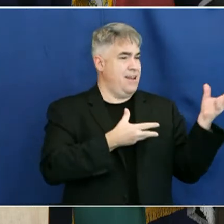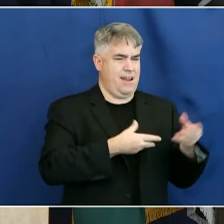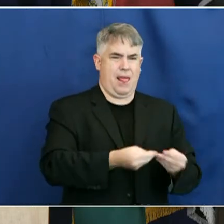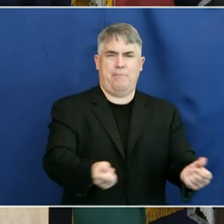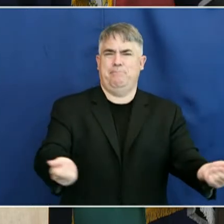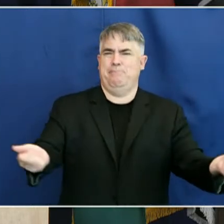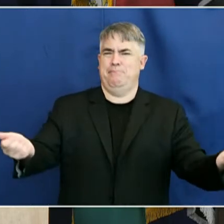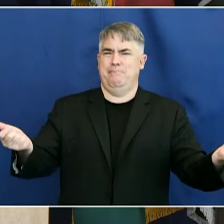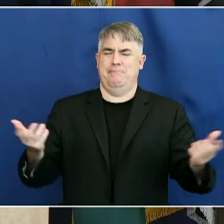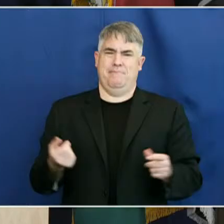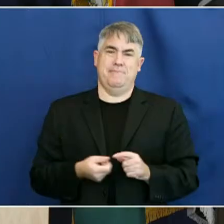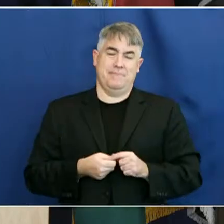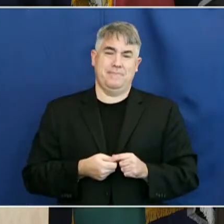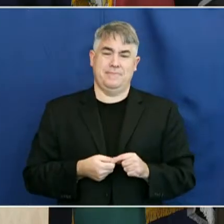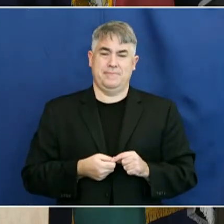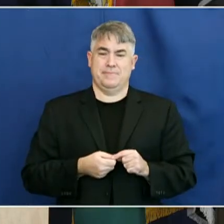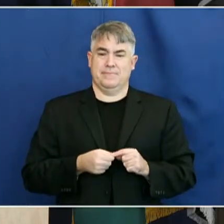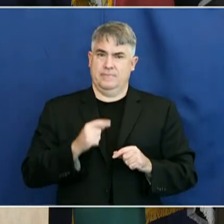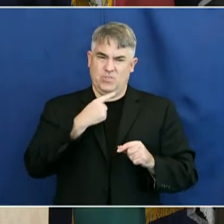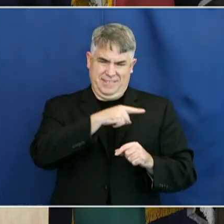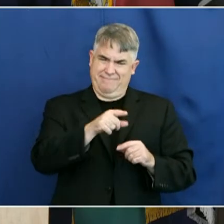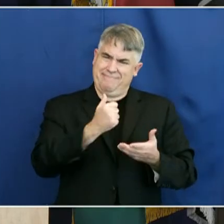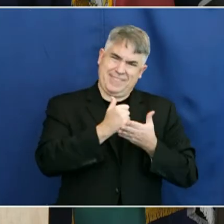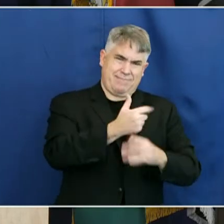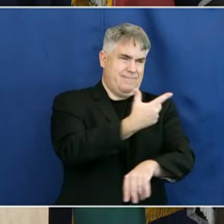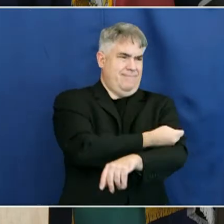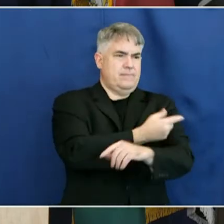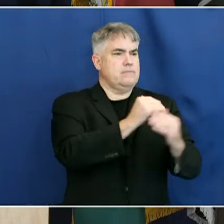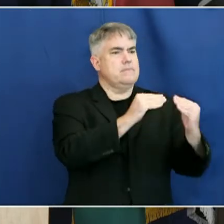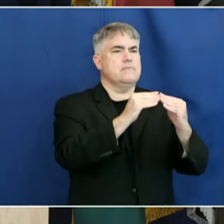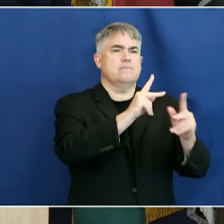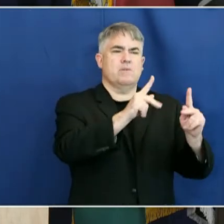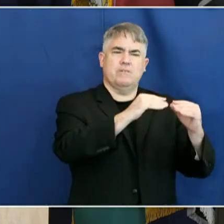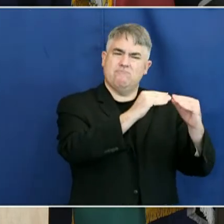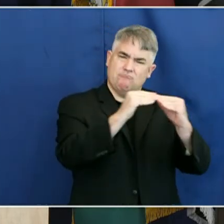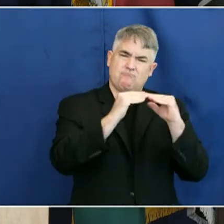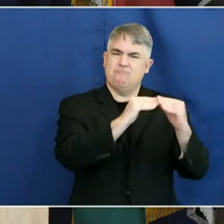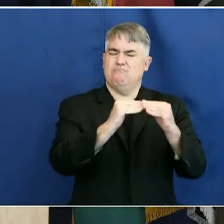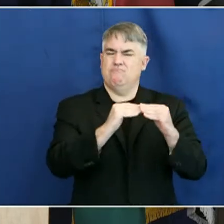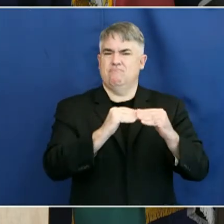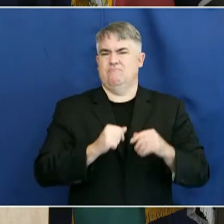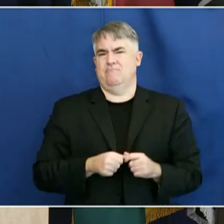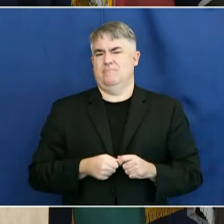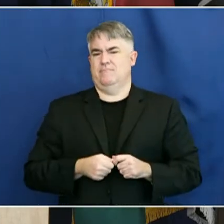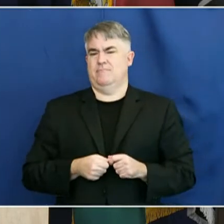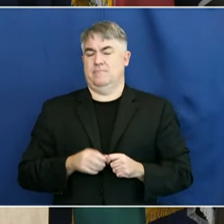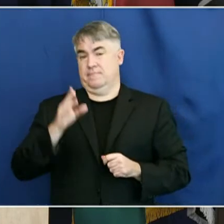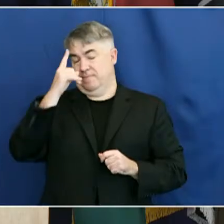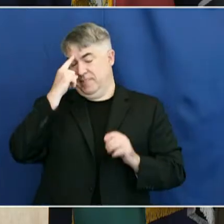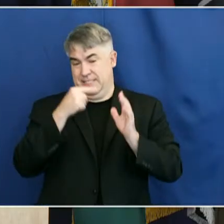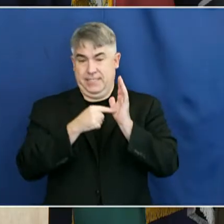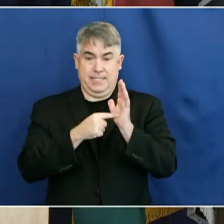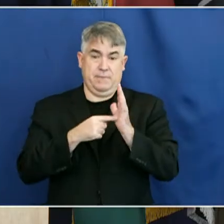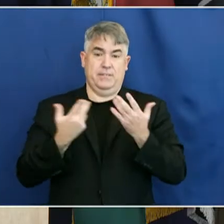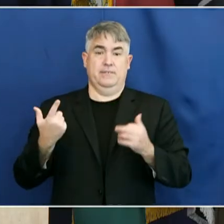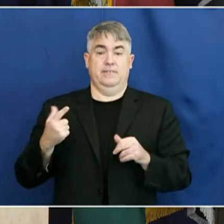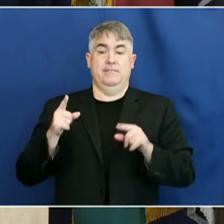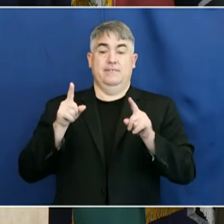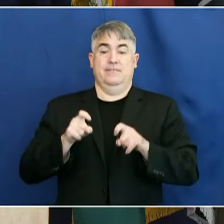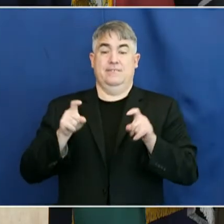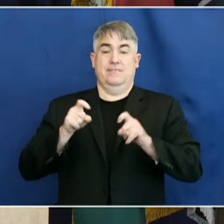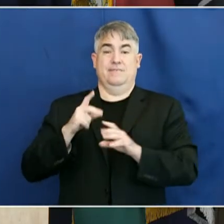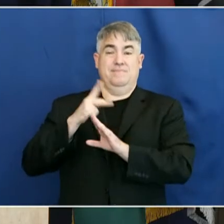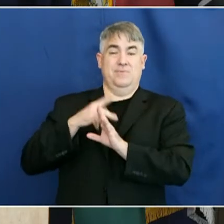issues of health equity in our communities. Just an example of this is with the pilot program that was in place, targeted in the county